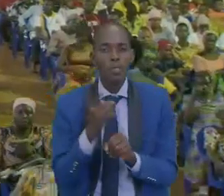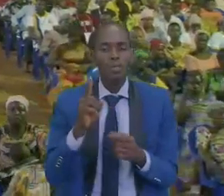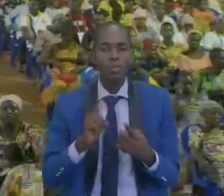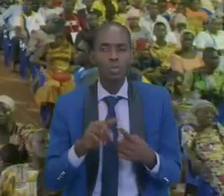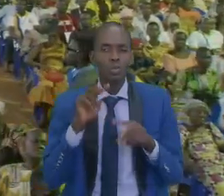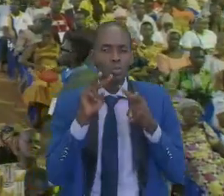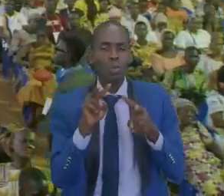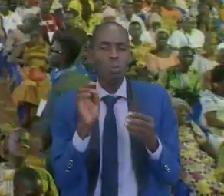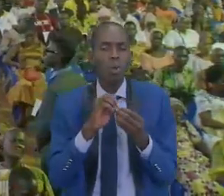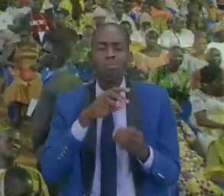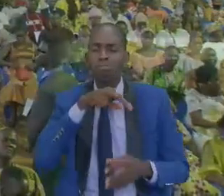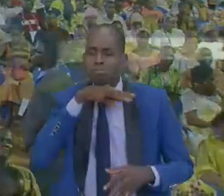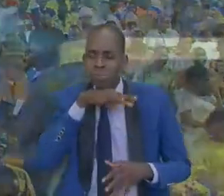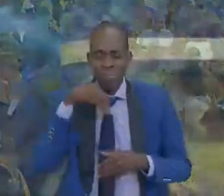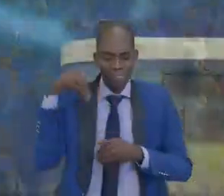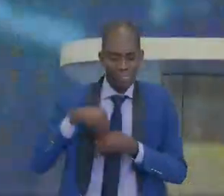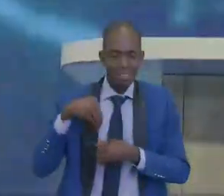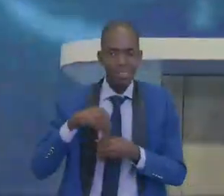all over your inner man.